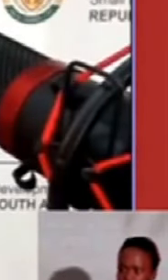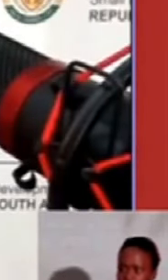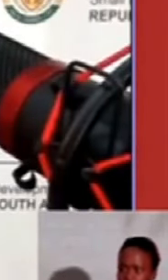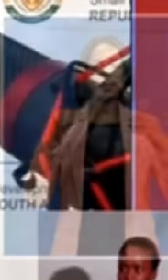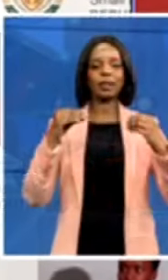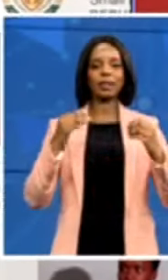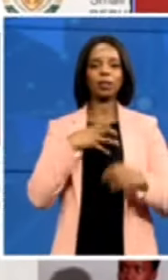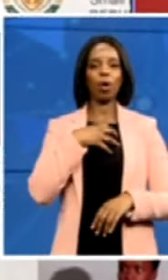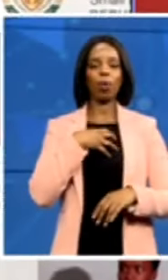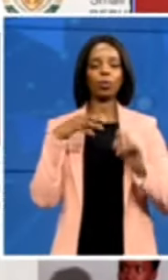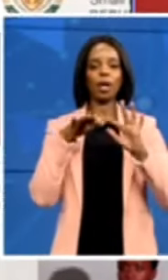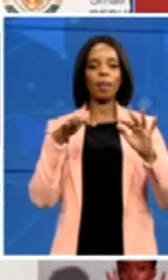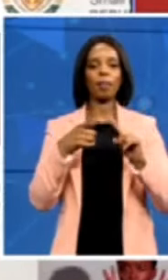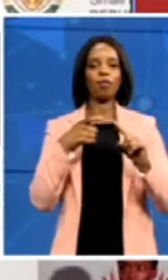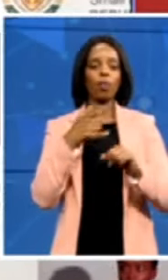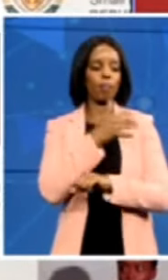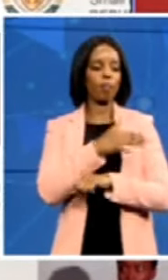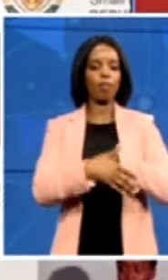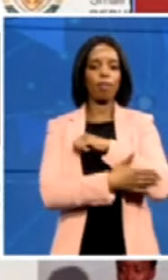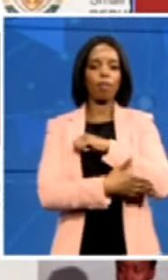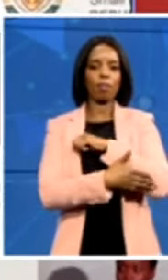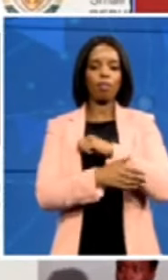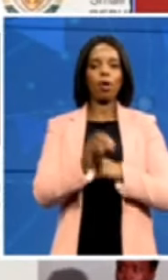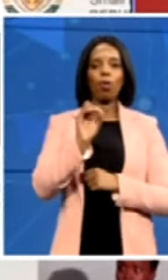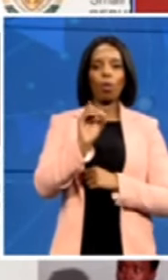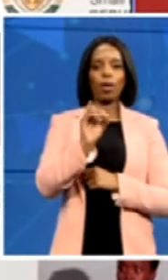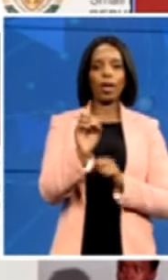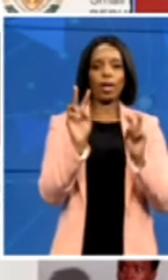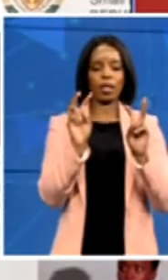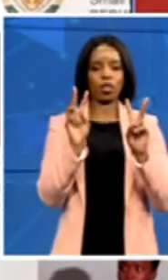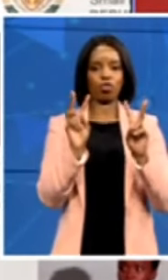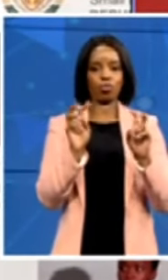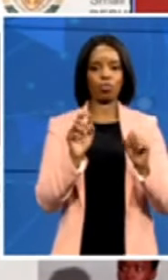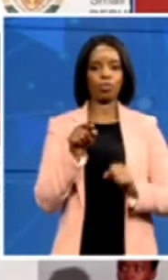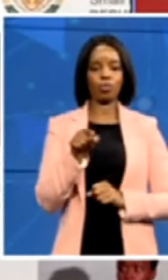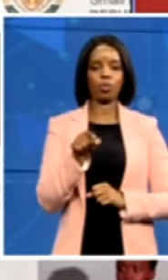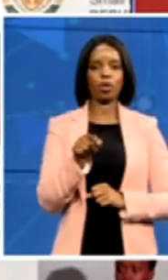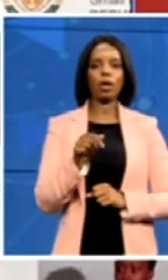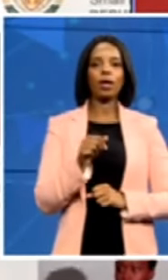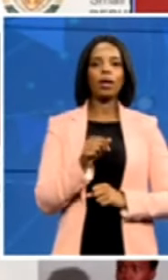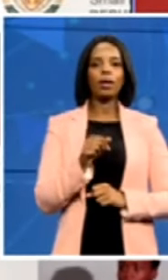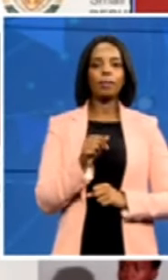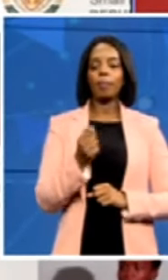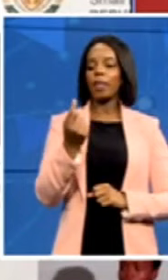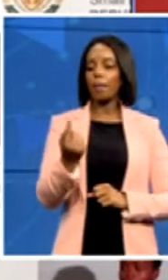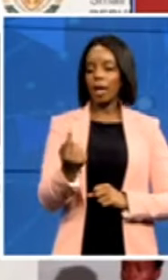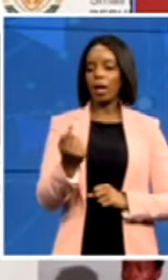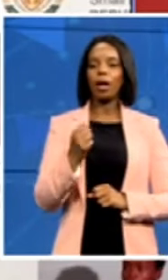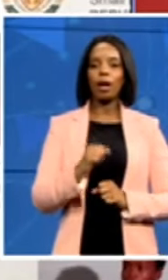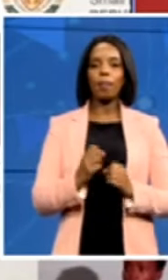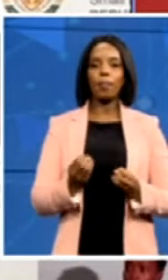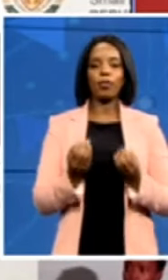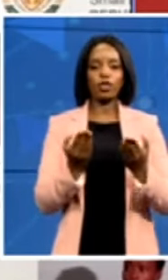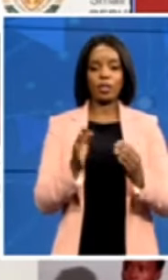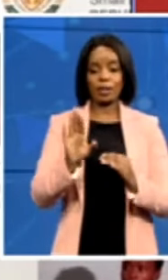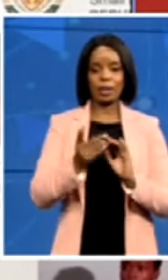there is an issue that looks into the permits that per provision of the Immigration Act that they must adhere to. And those that are catered